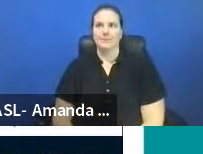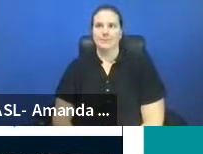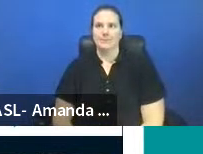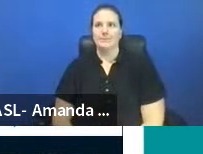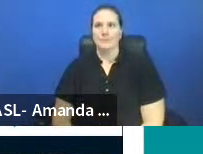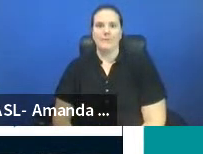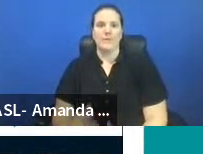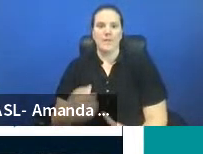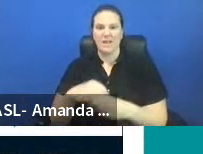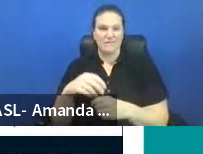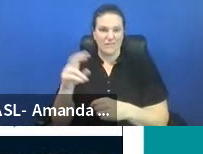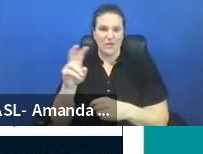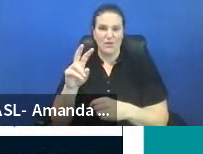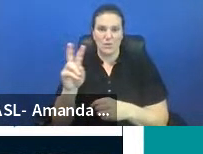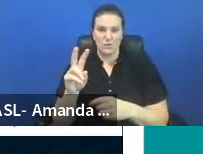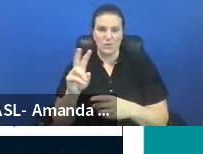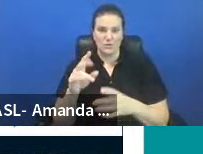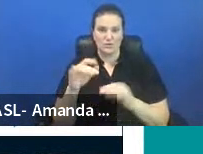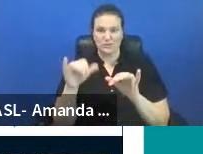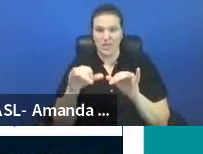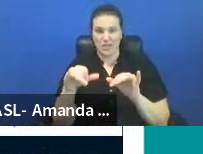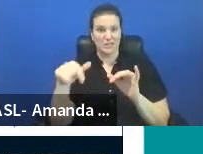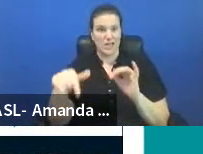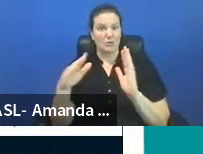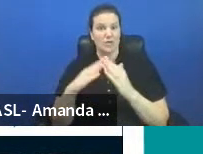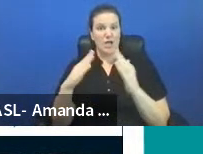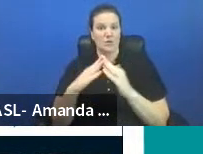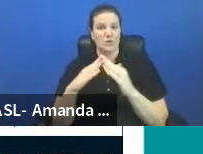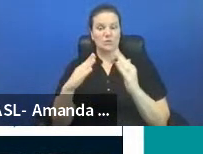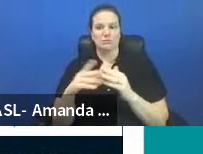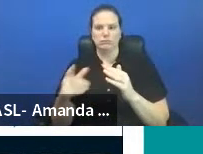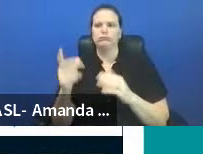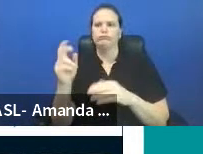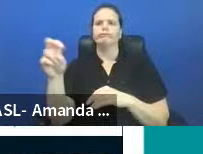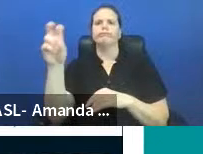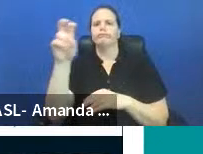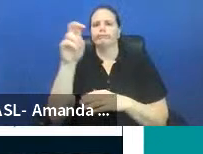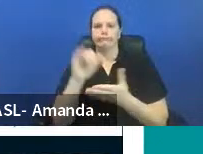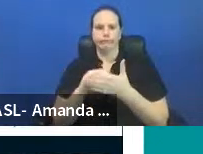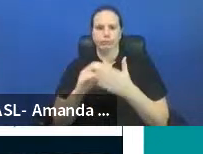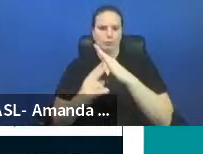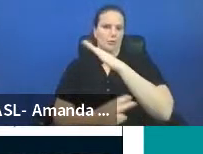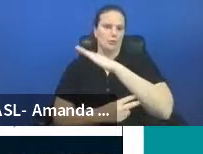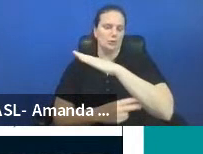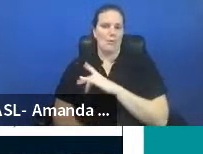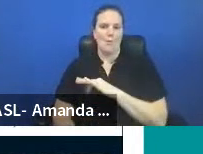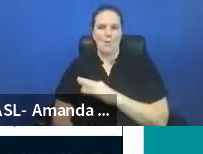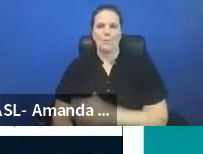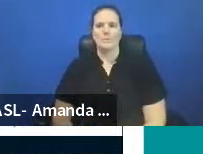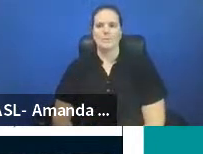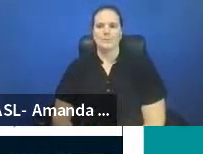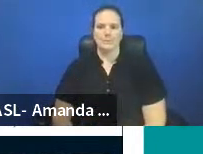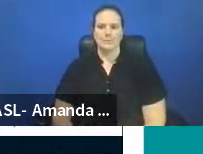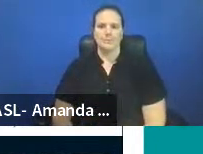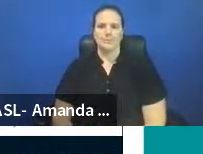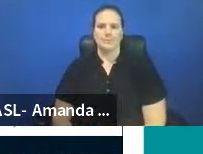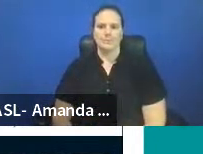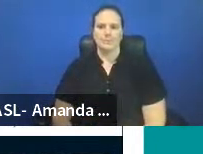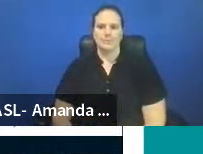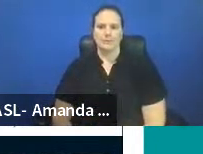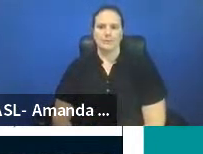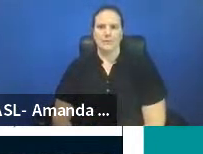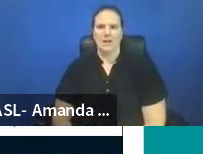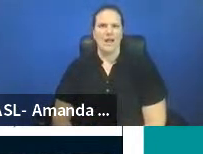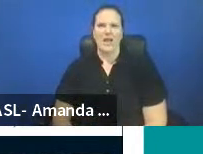in Vancouver, staying downtown. They got a tour of the bridge. So just, I don't know the